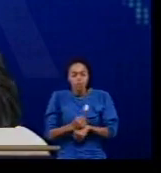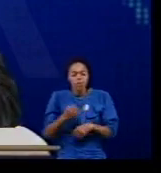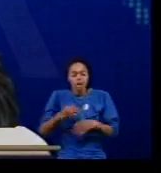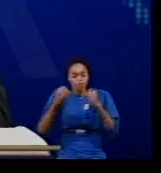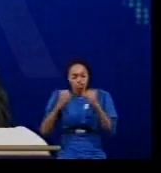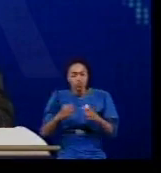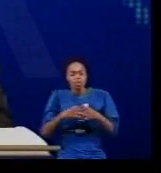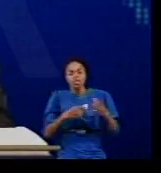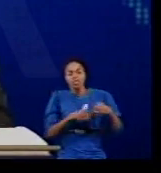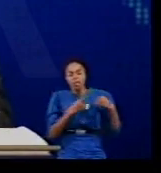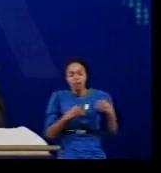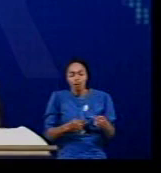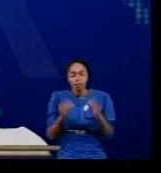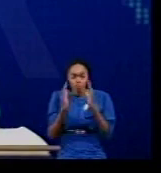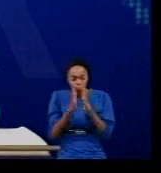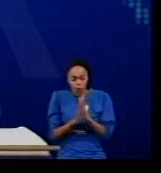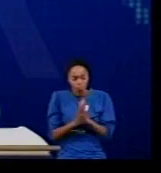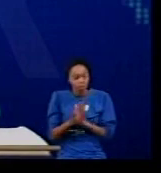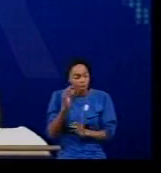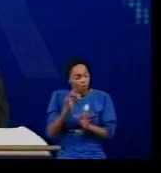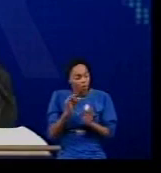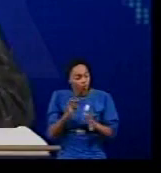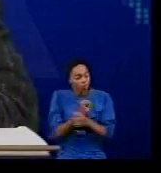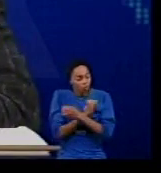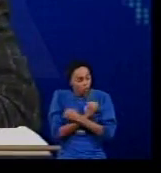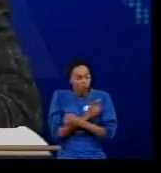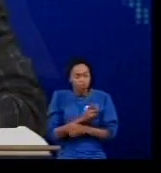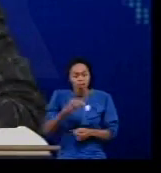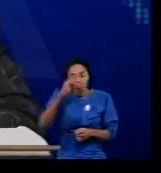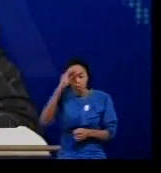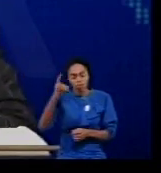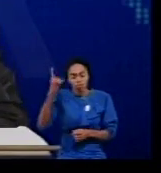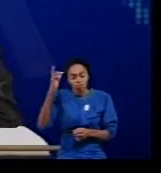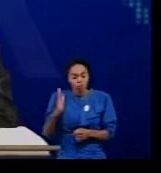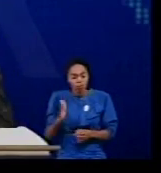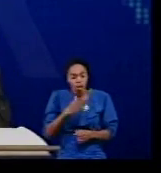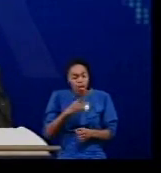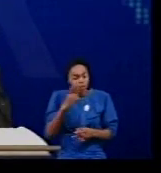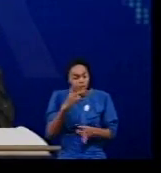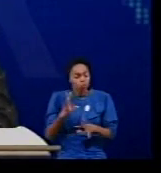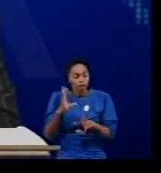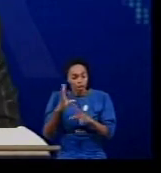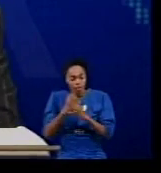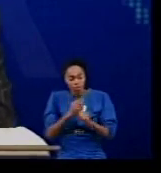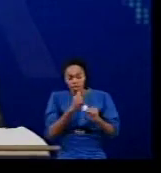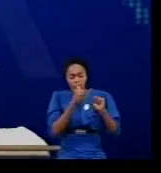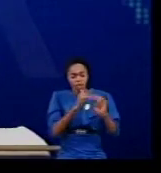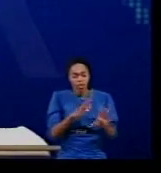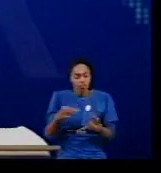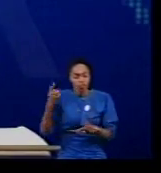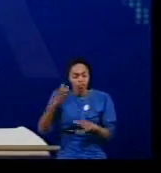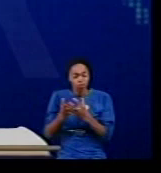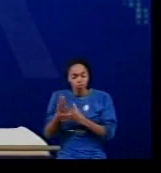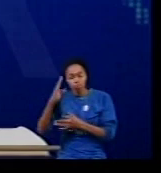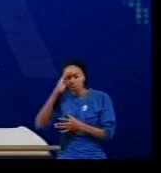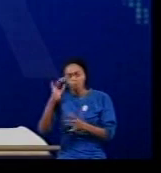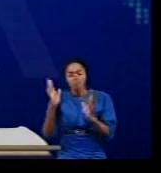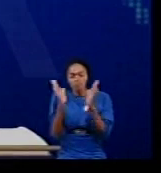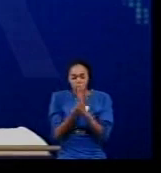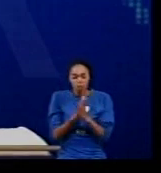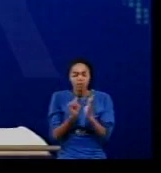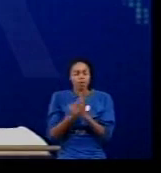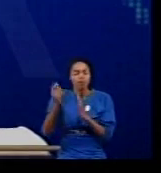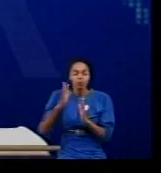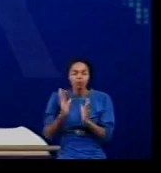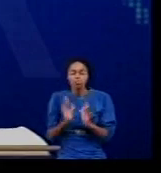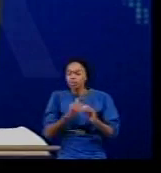could only be fulfilled by faith. The same thing the Lord is calling us today. And when the call of God comes to us, we